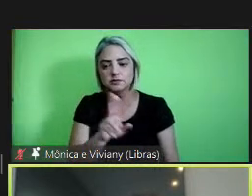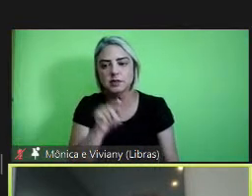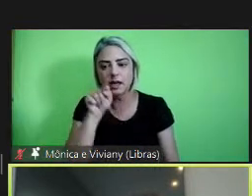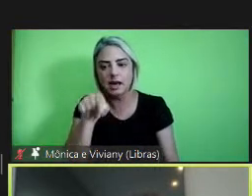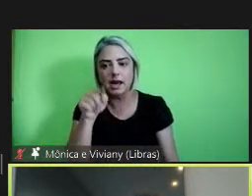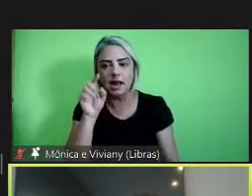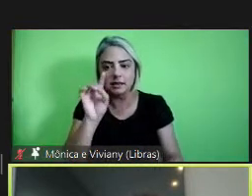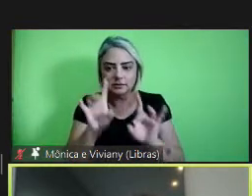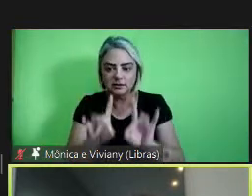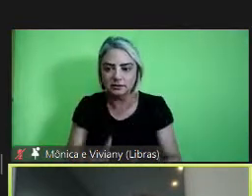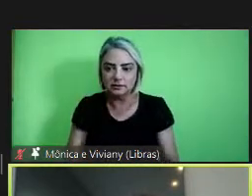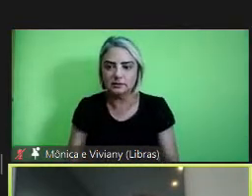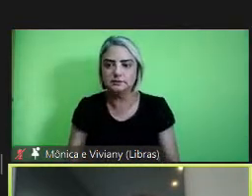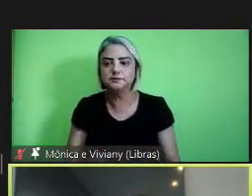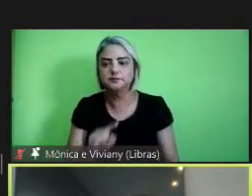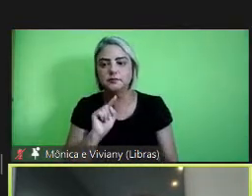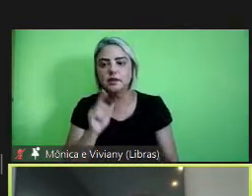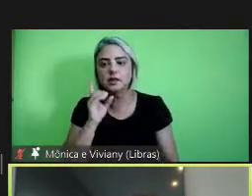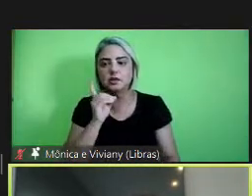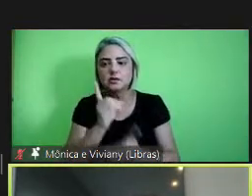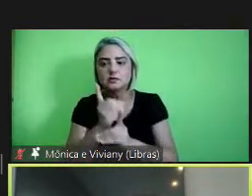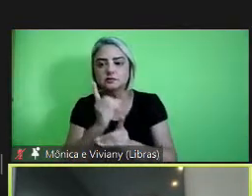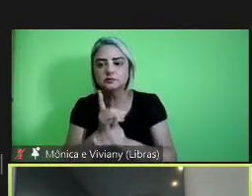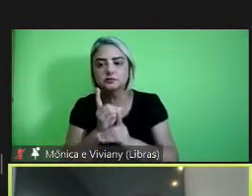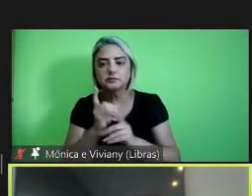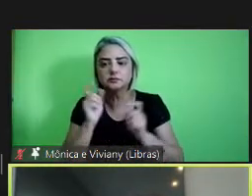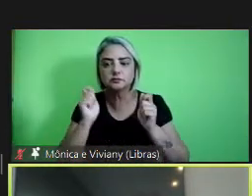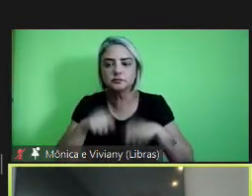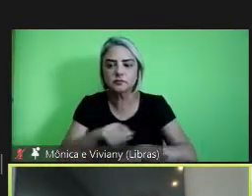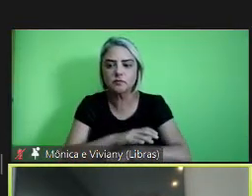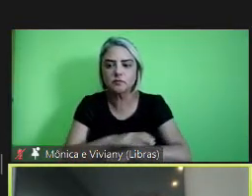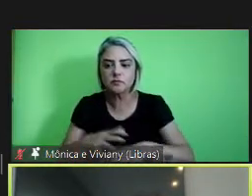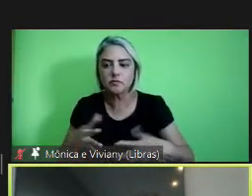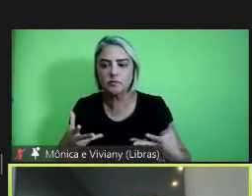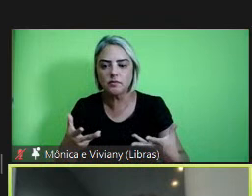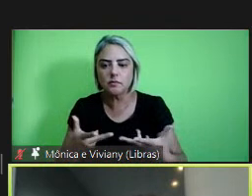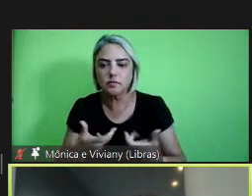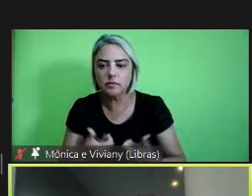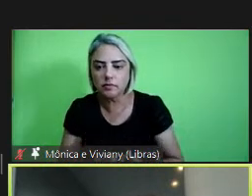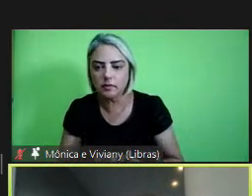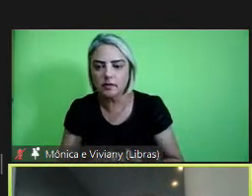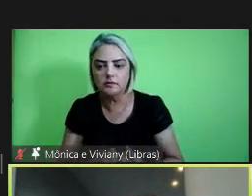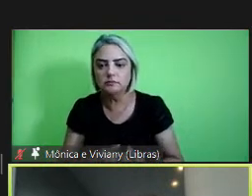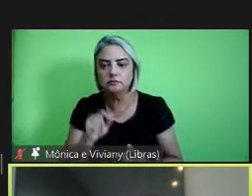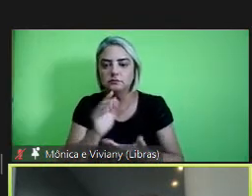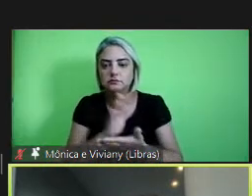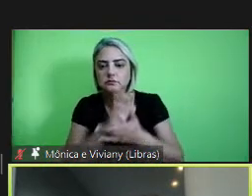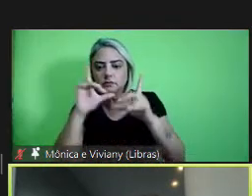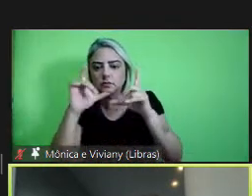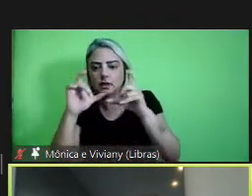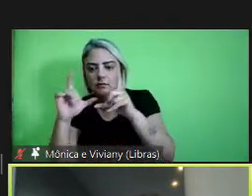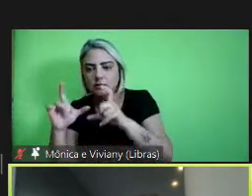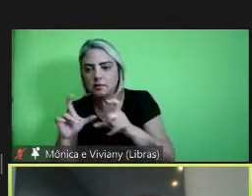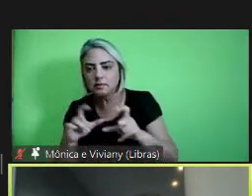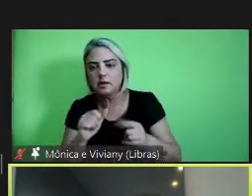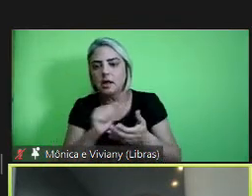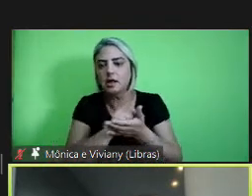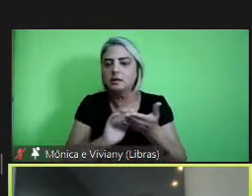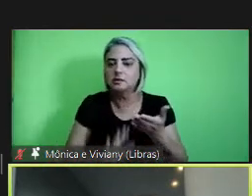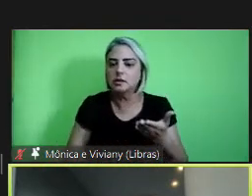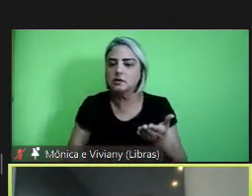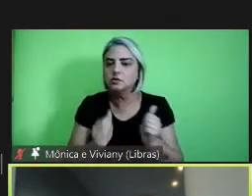to know what this user is doing at the specialized care? So this training was